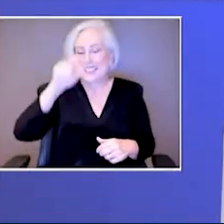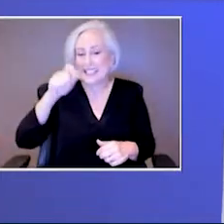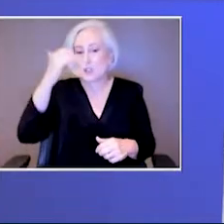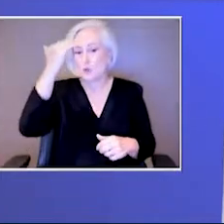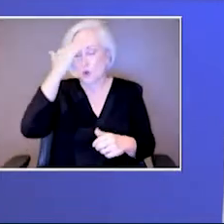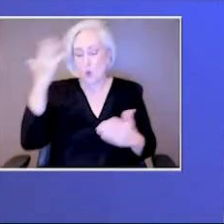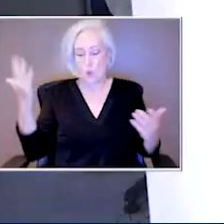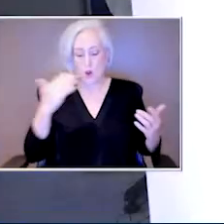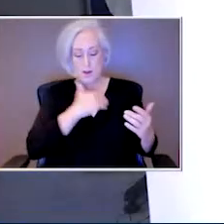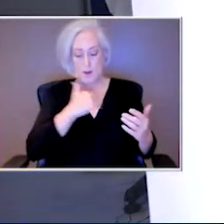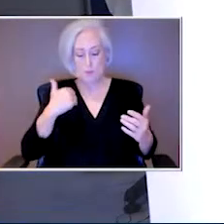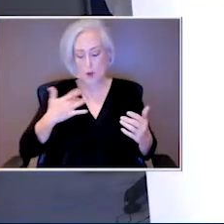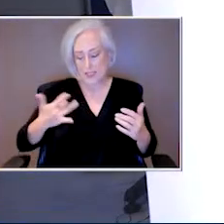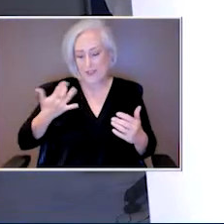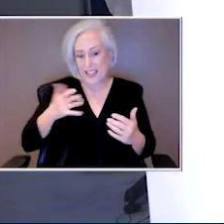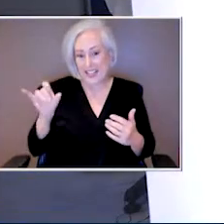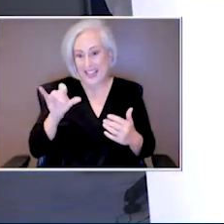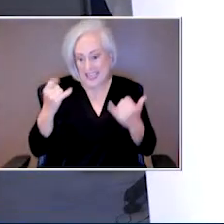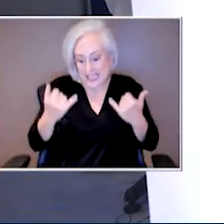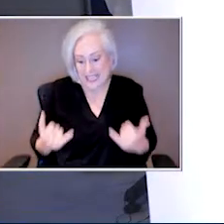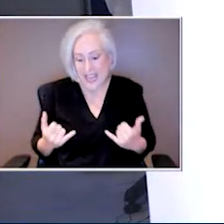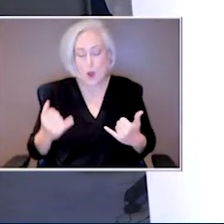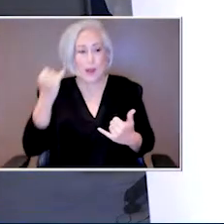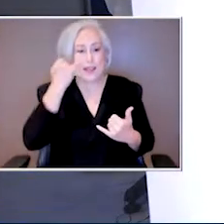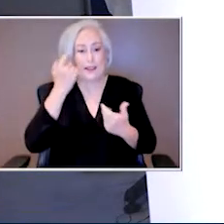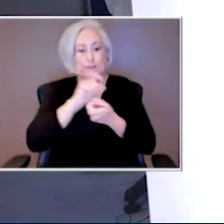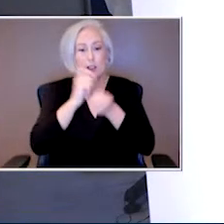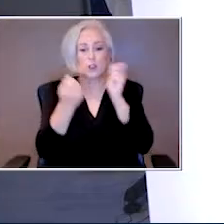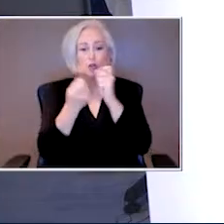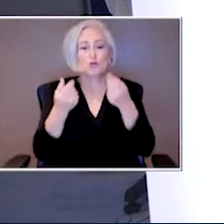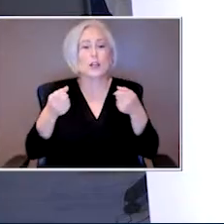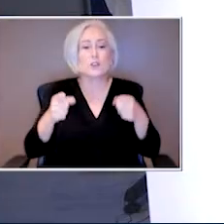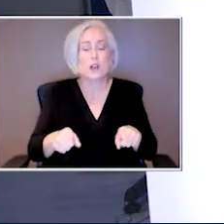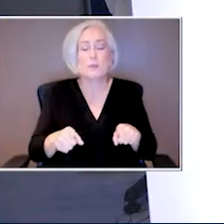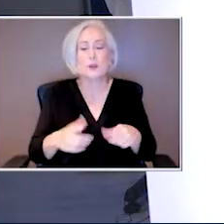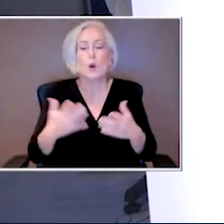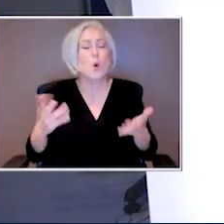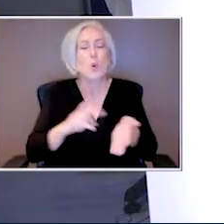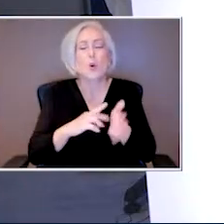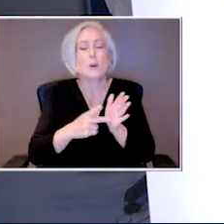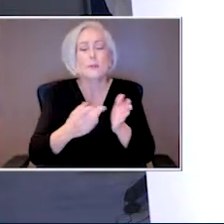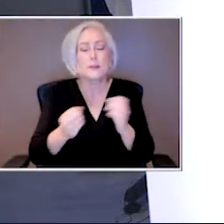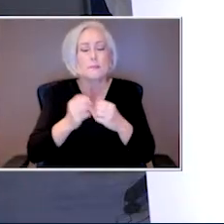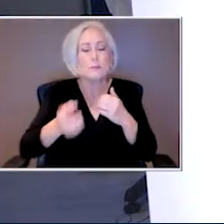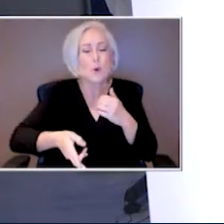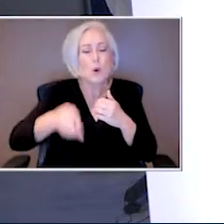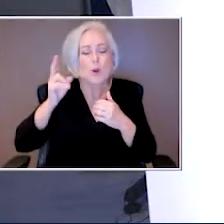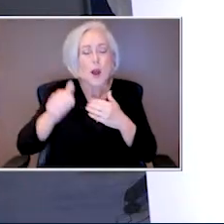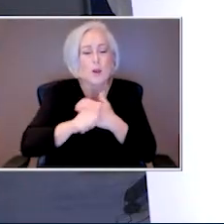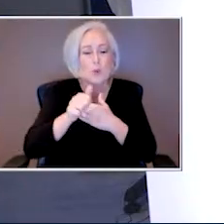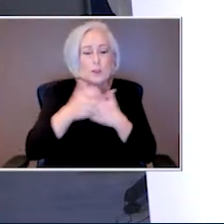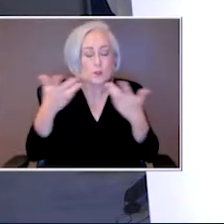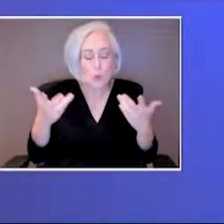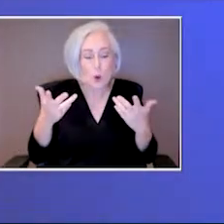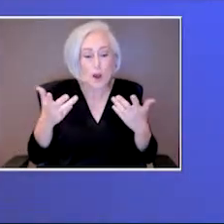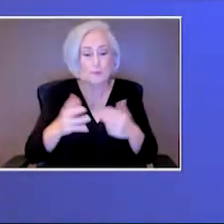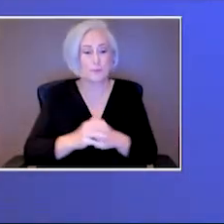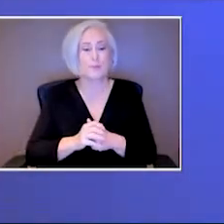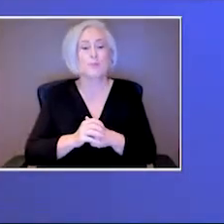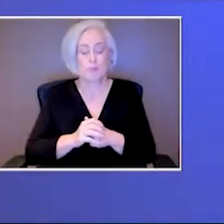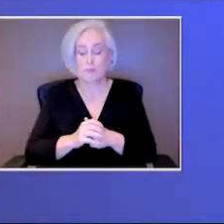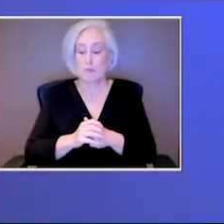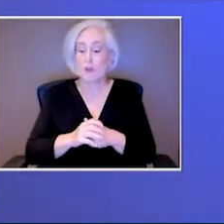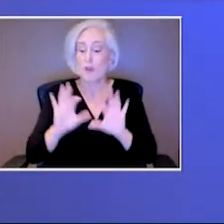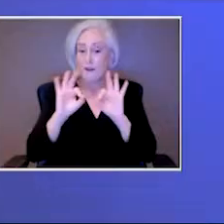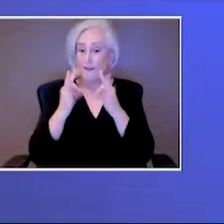changes. What puts a woman at higher risk? Is it just having family members with breast cancer? What do you tell women? Yeah, so we tell them family history of